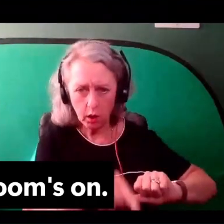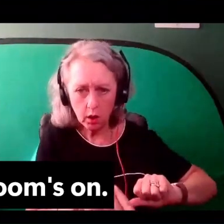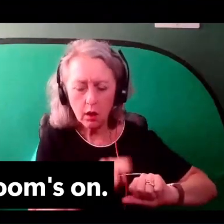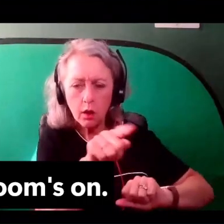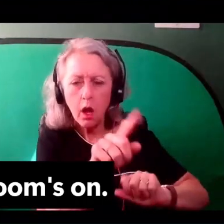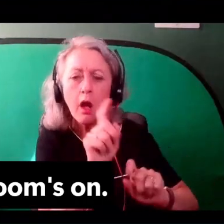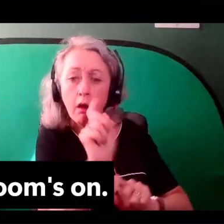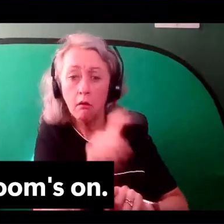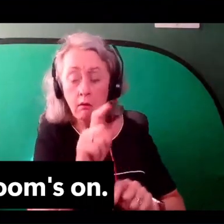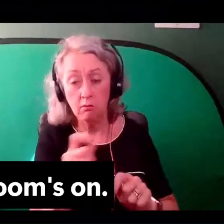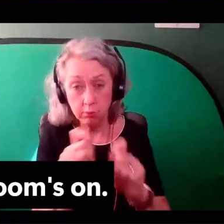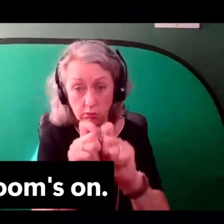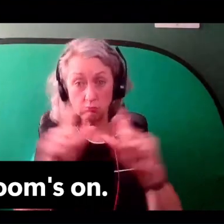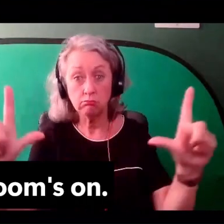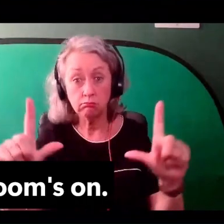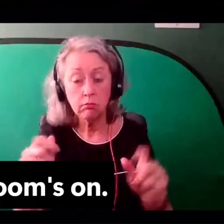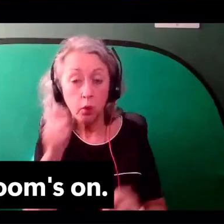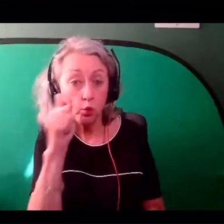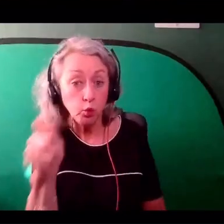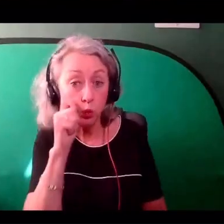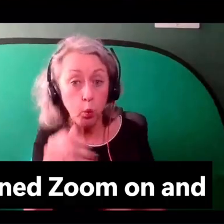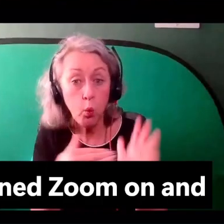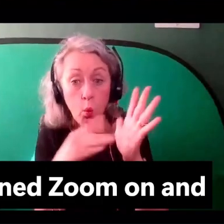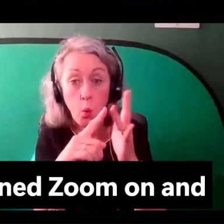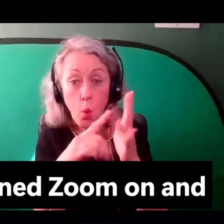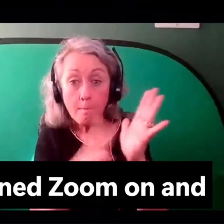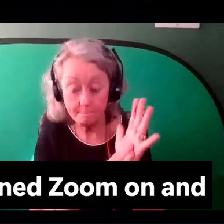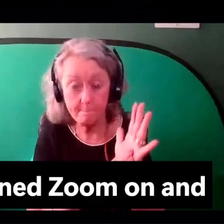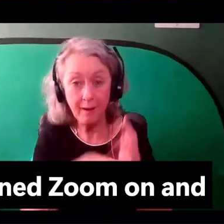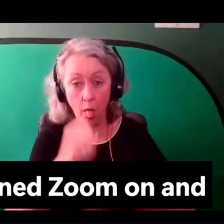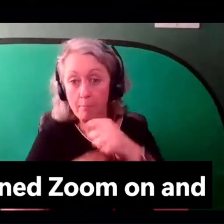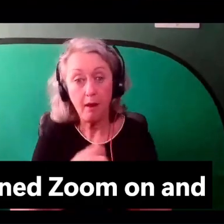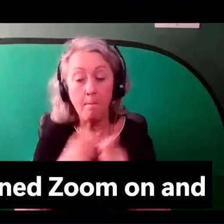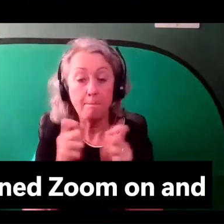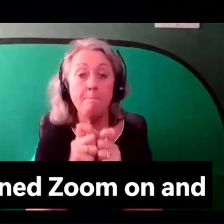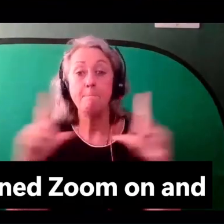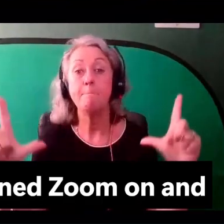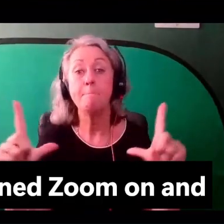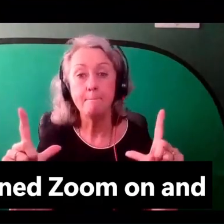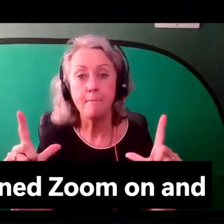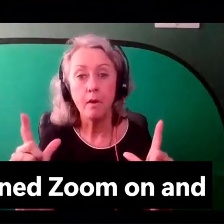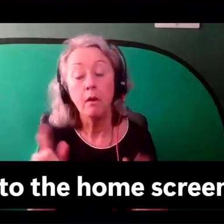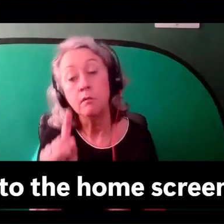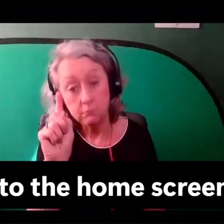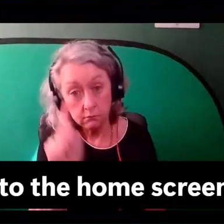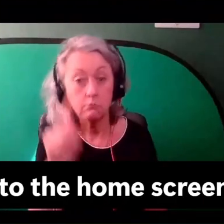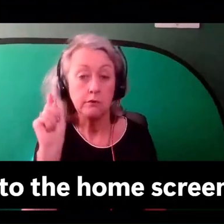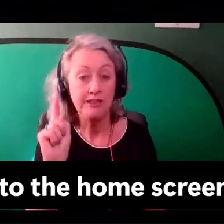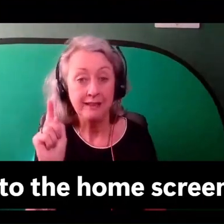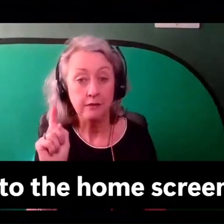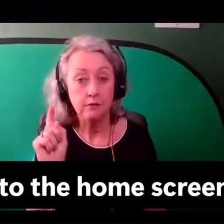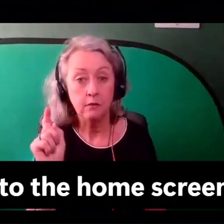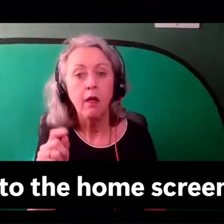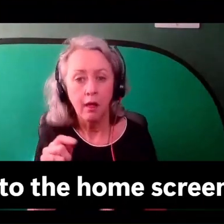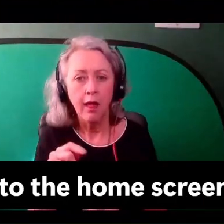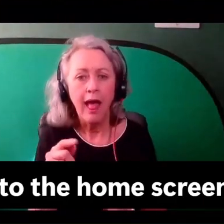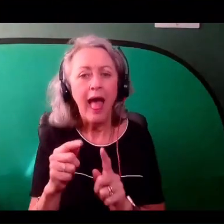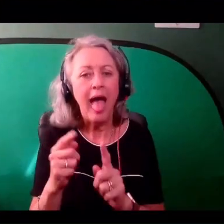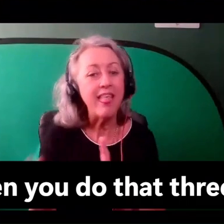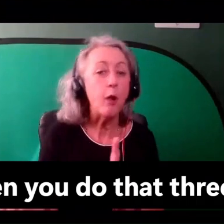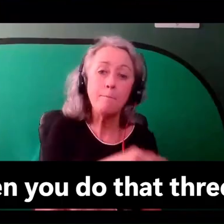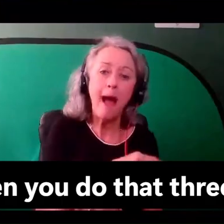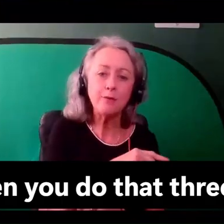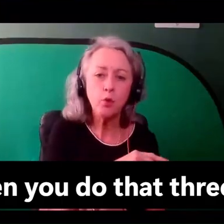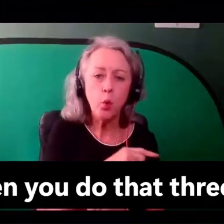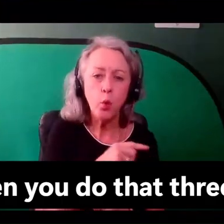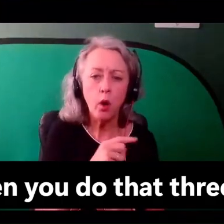turn Zoom on, Zoom's on. Right. So okay. So you've turned Zoom on, and then you can go back to the home screen,